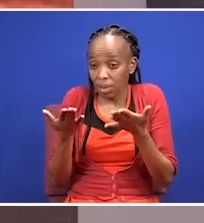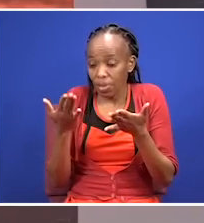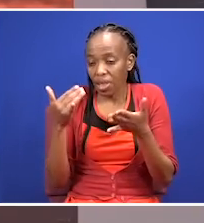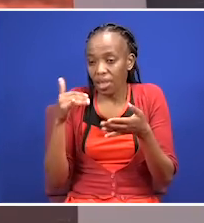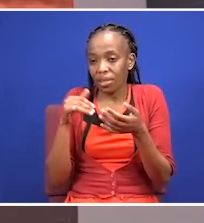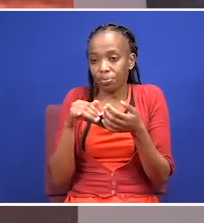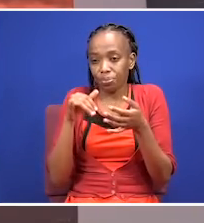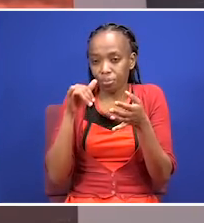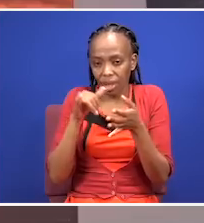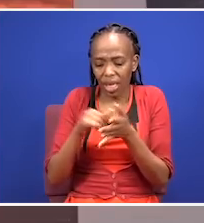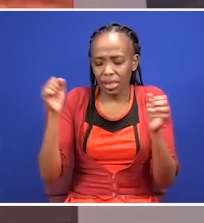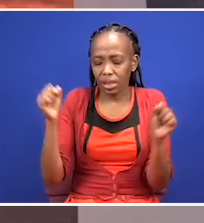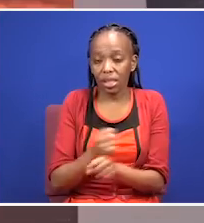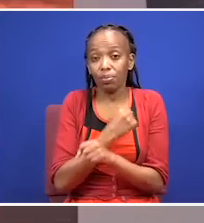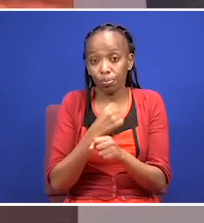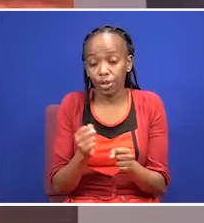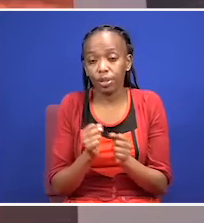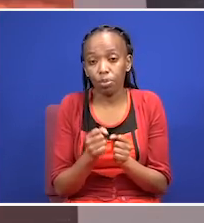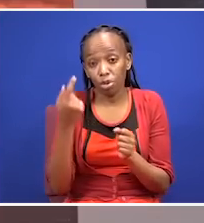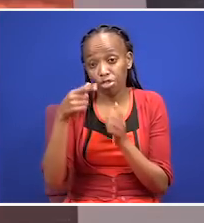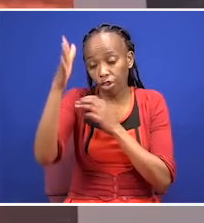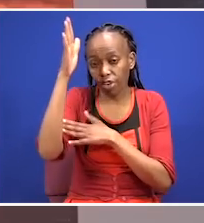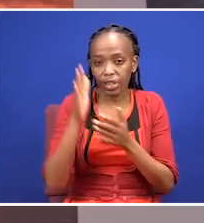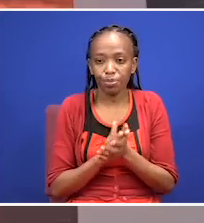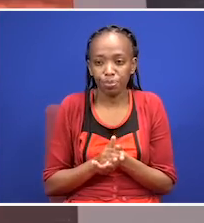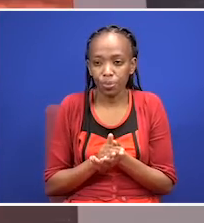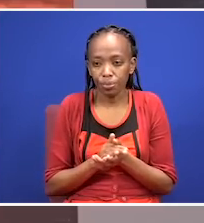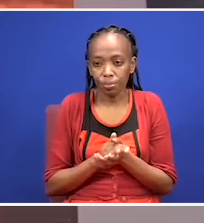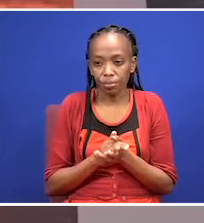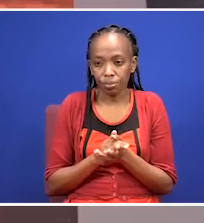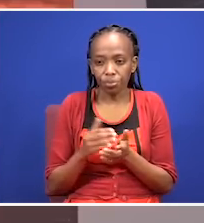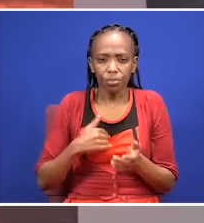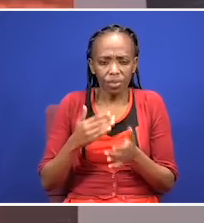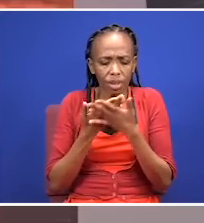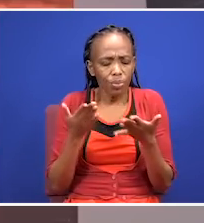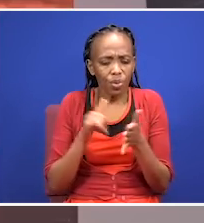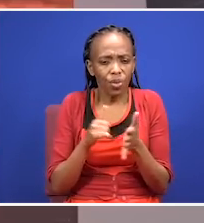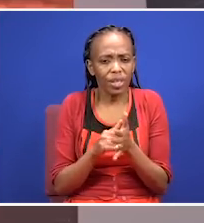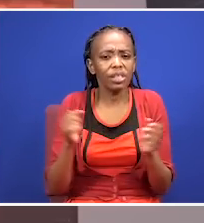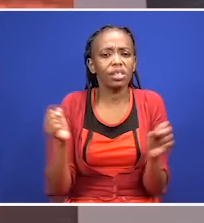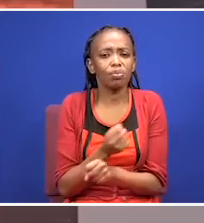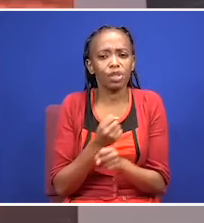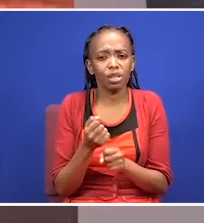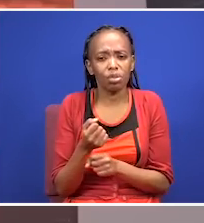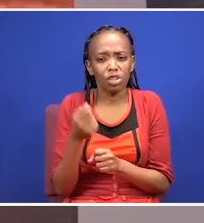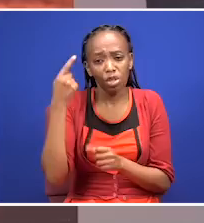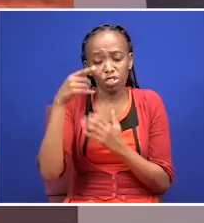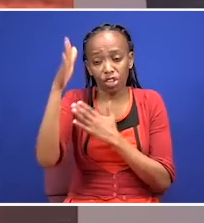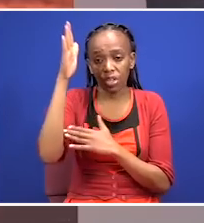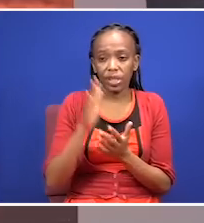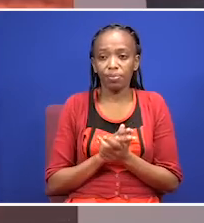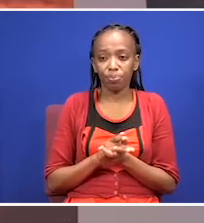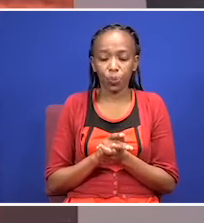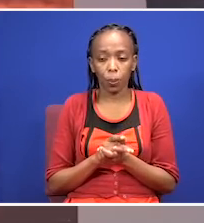anything impossible for god is there anything impossible for